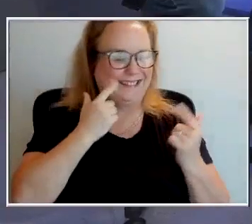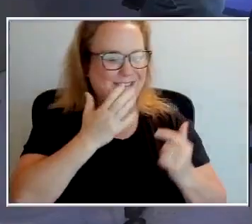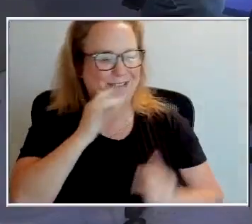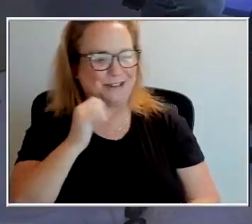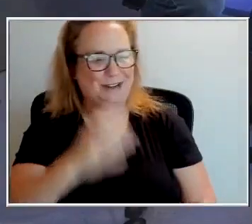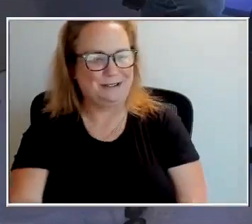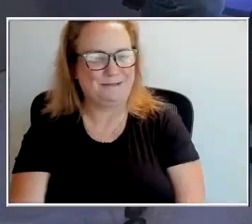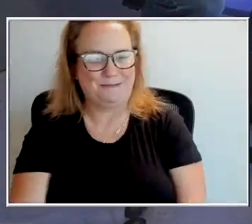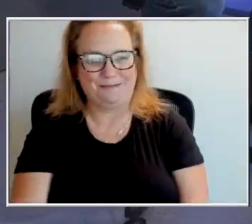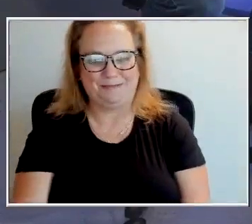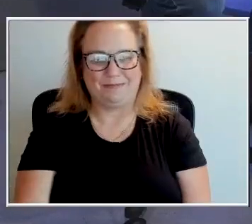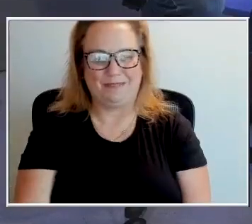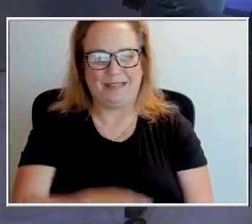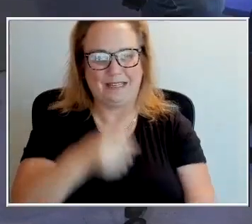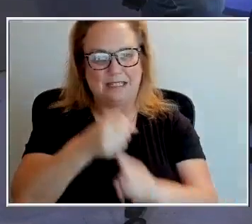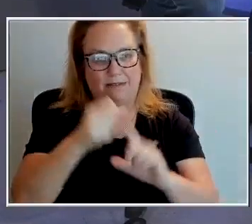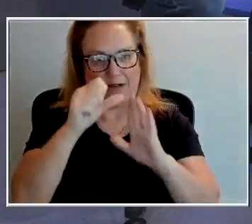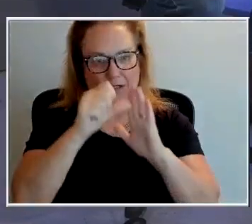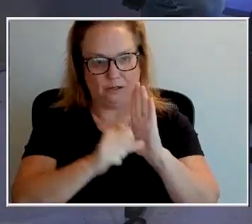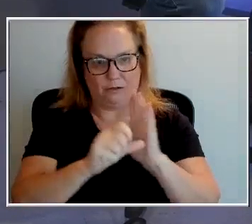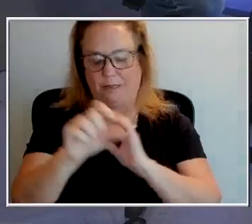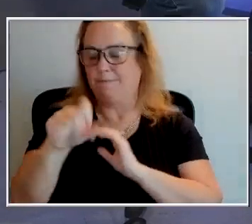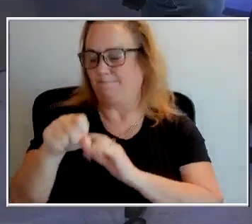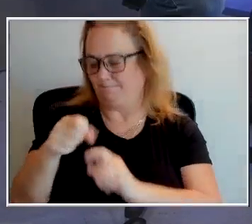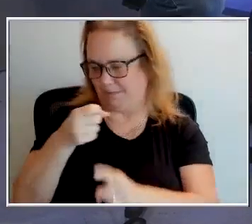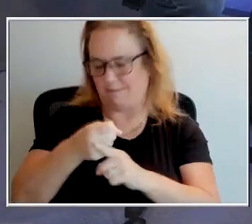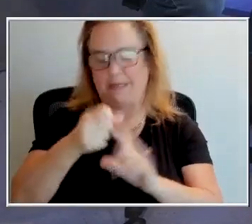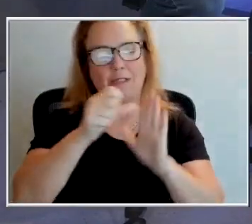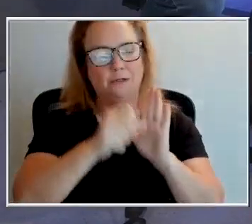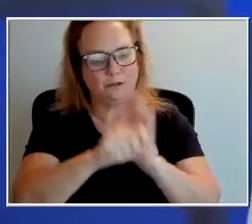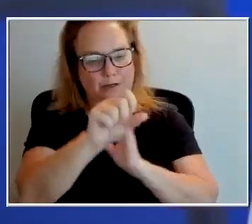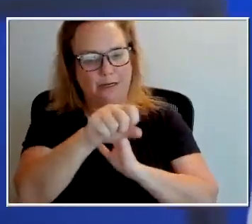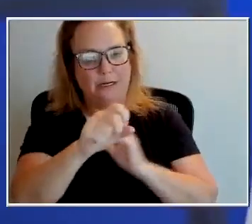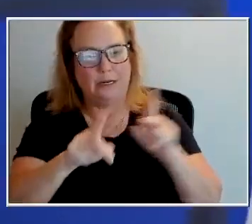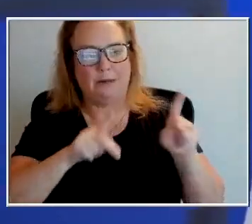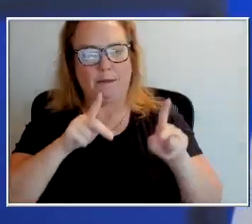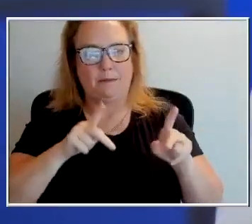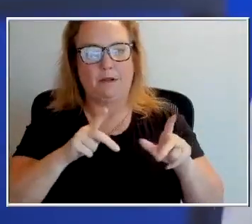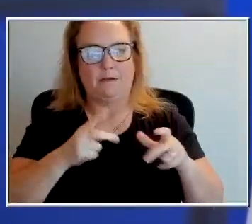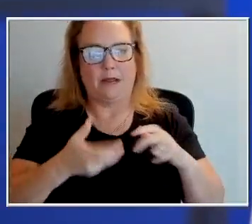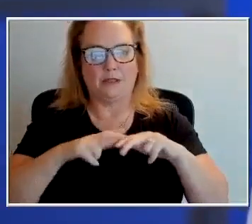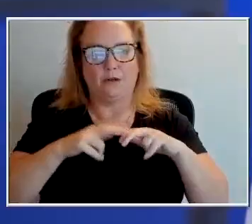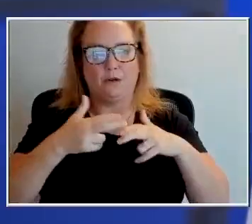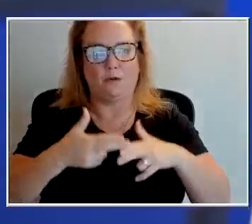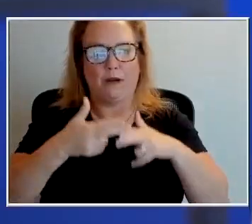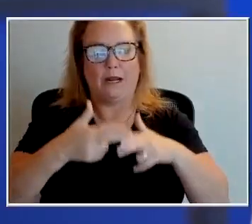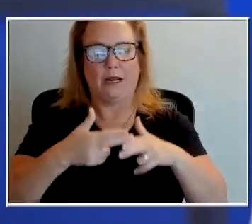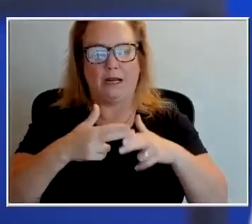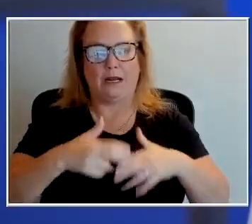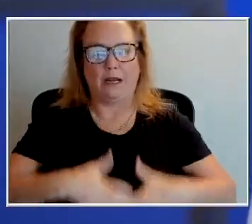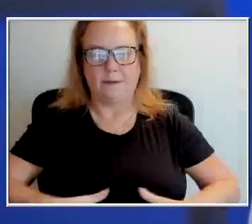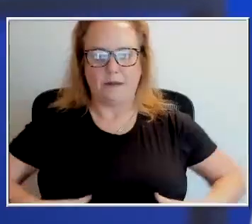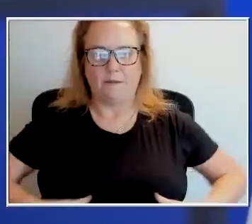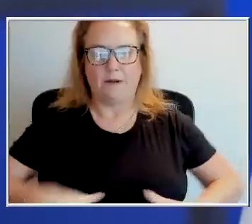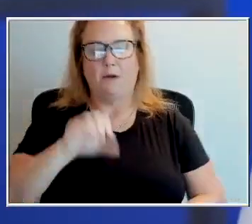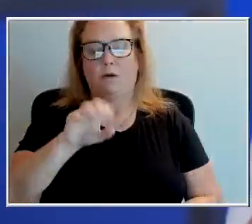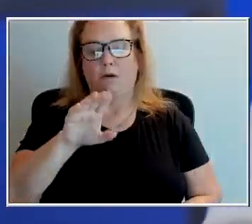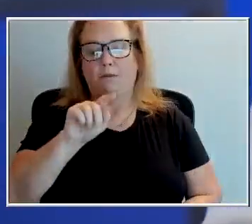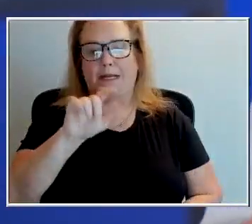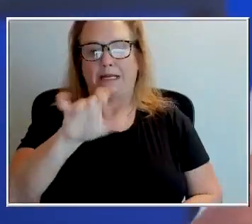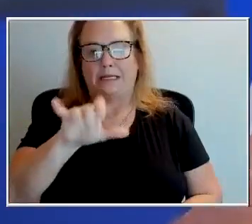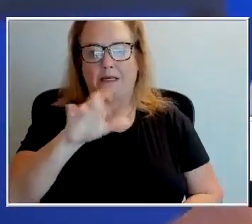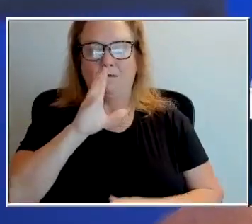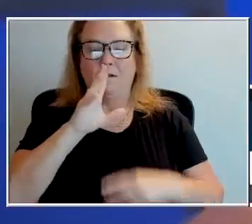so does it affect surgery too, the obesity? It does. Yeah. So people who carry extra weight, particularly, again, going back to abdominal obesity, we're talking